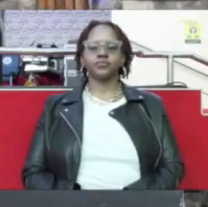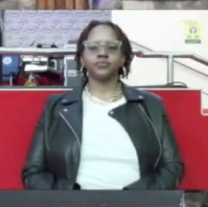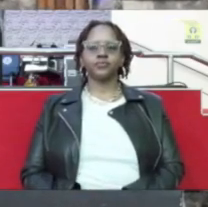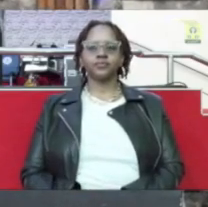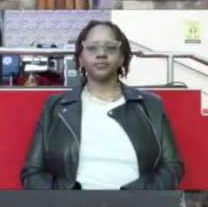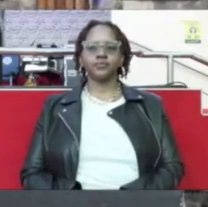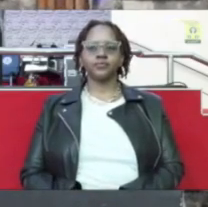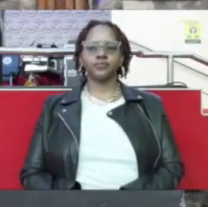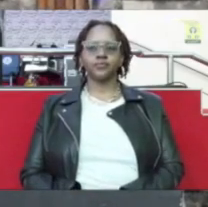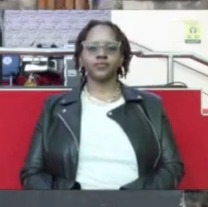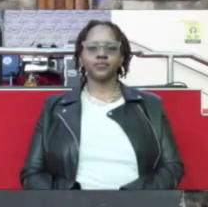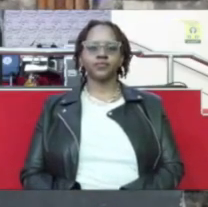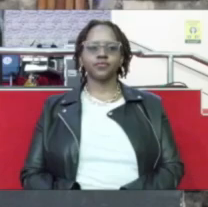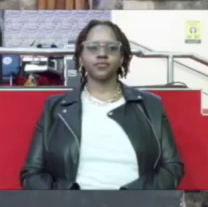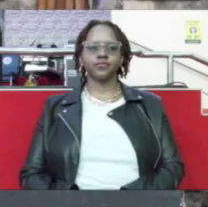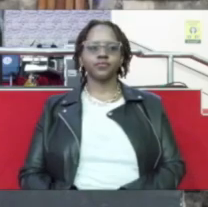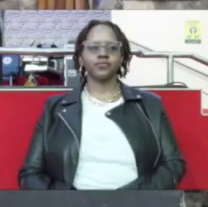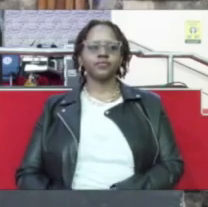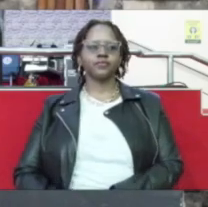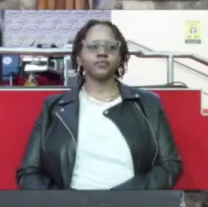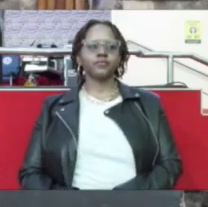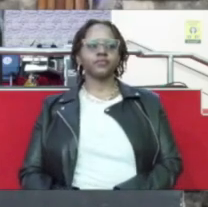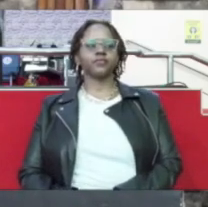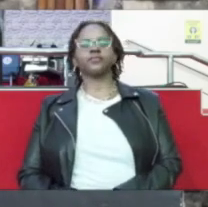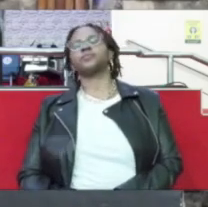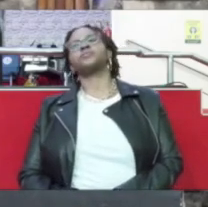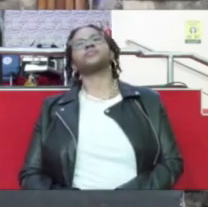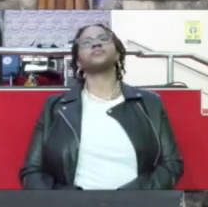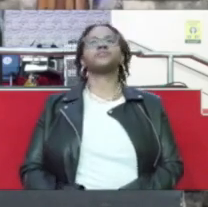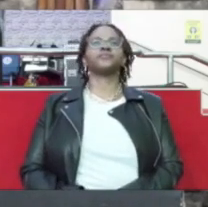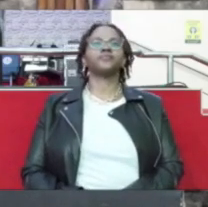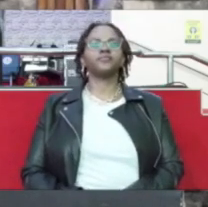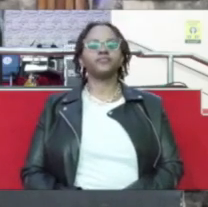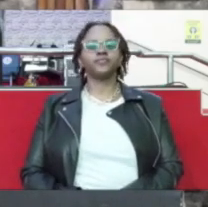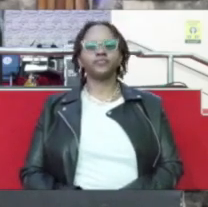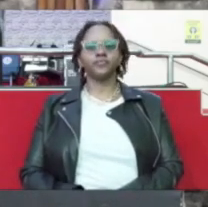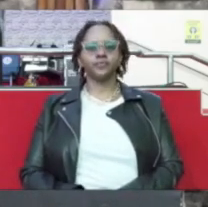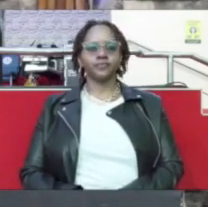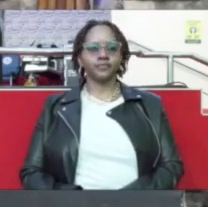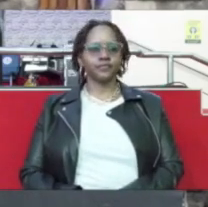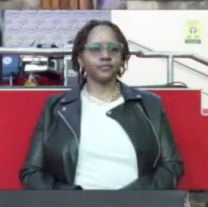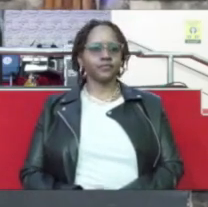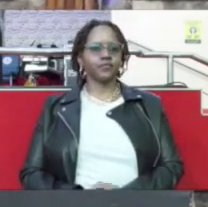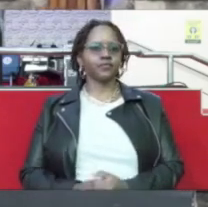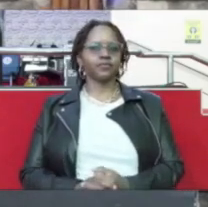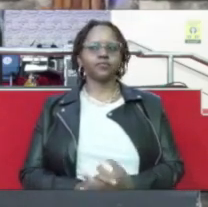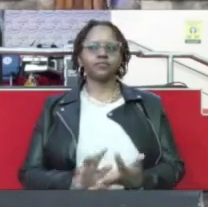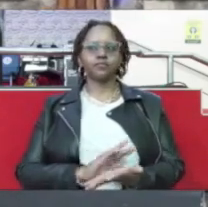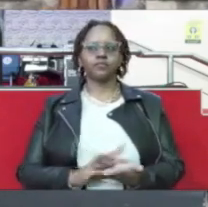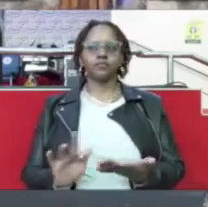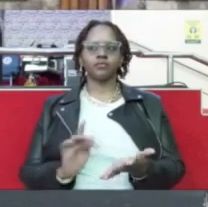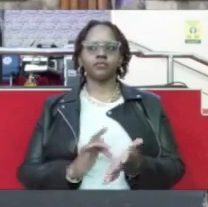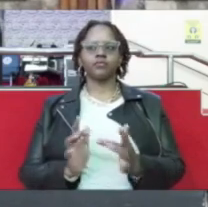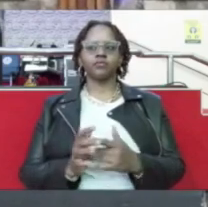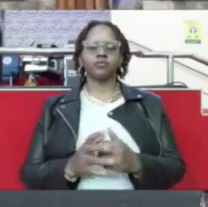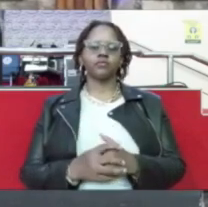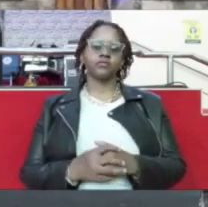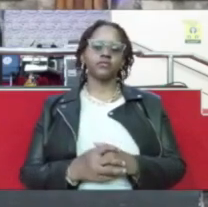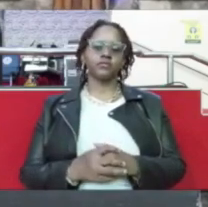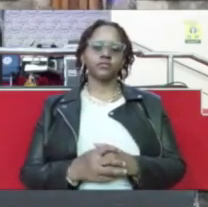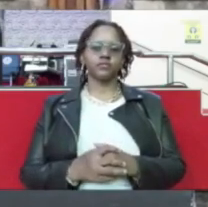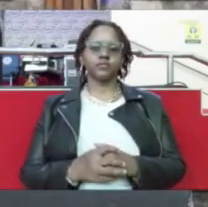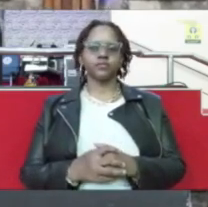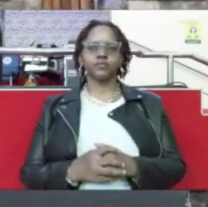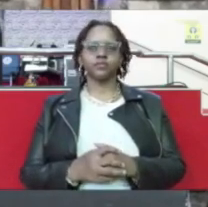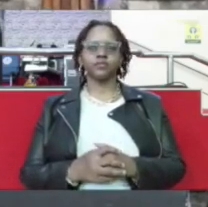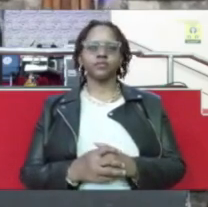Amen. It's not because of being very sharp. Praise the name of the Lord. And so I want to